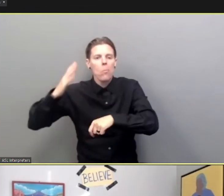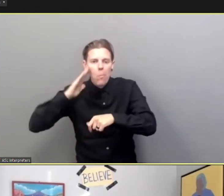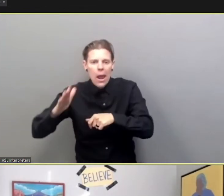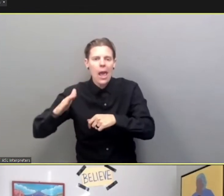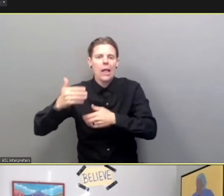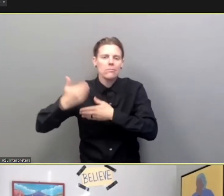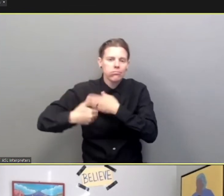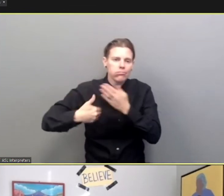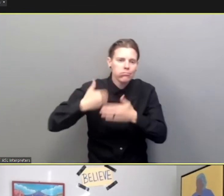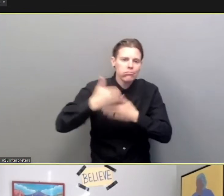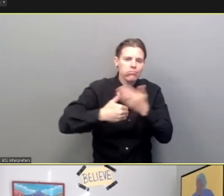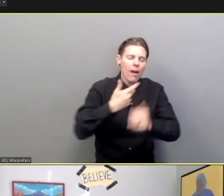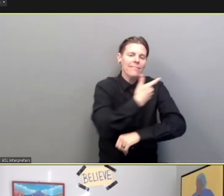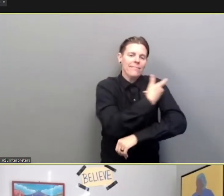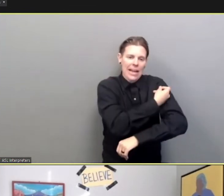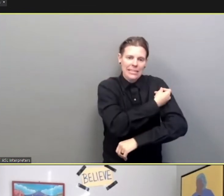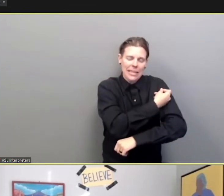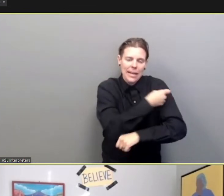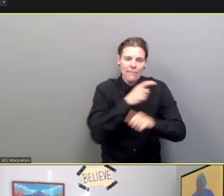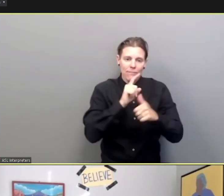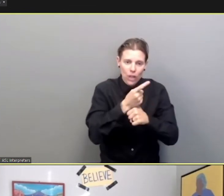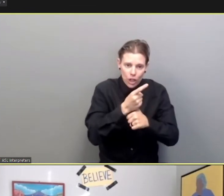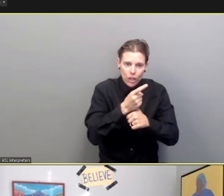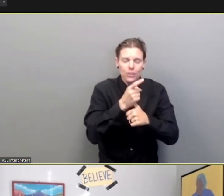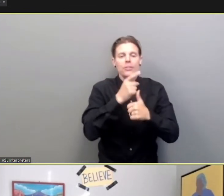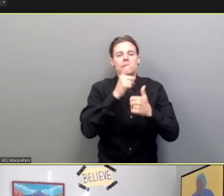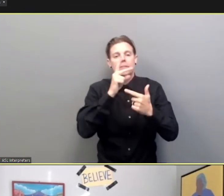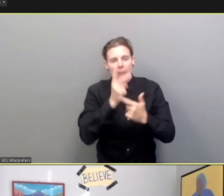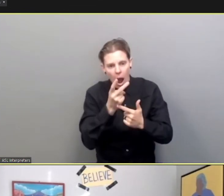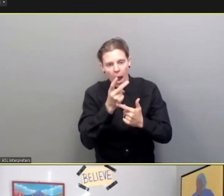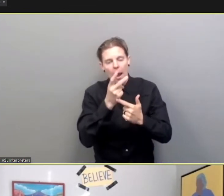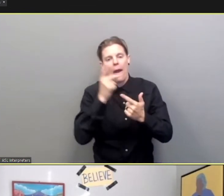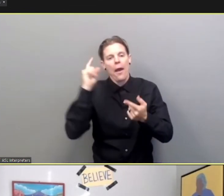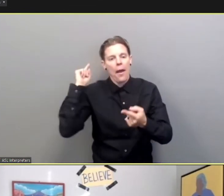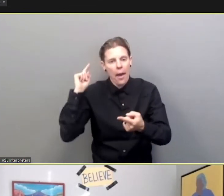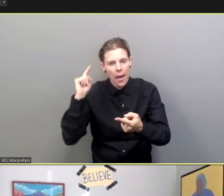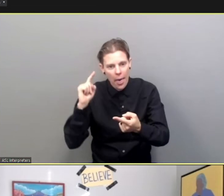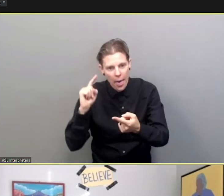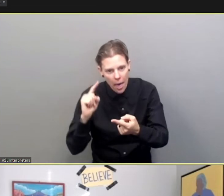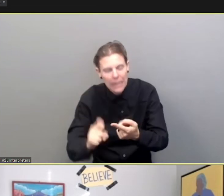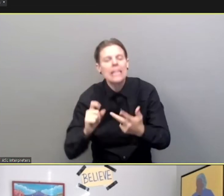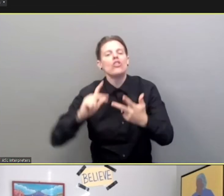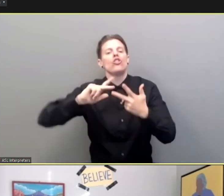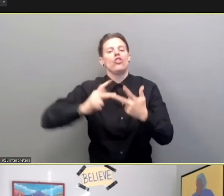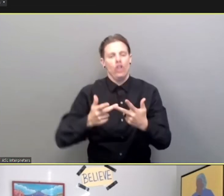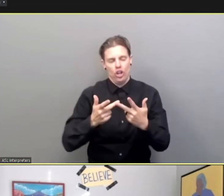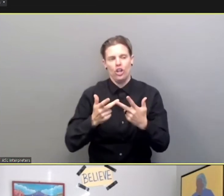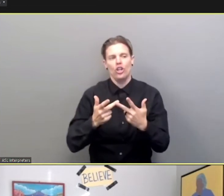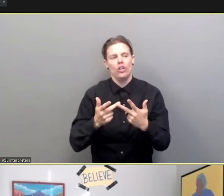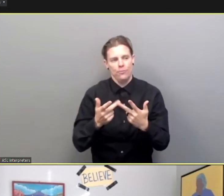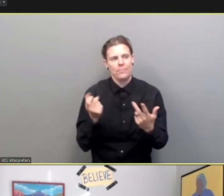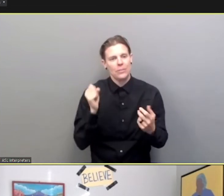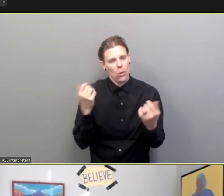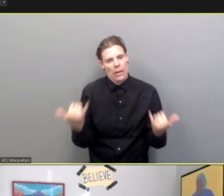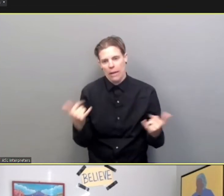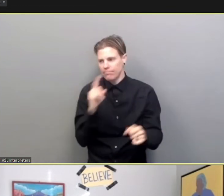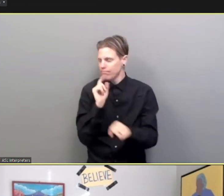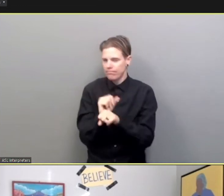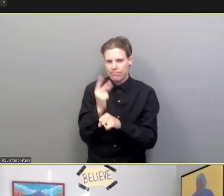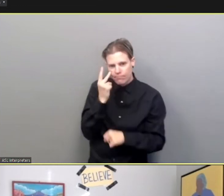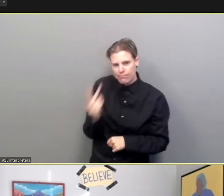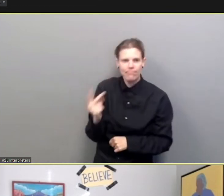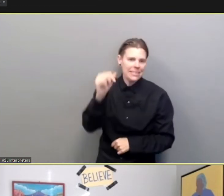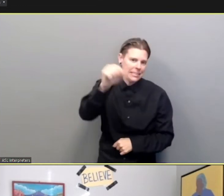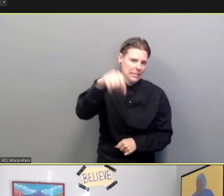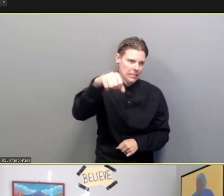up positive. But I think it's really important to mention, though, even though we're seeing this rise in incidence